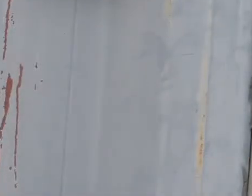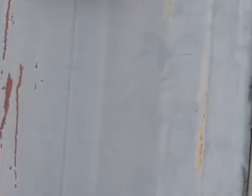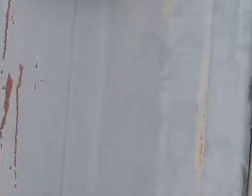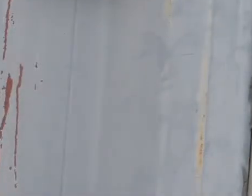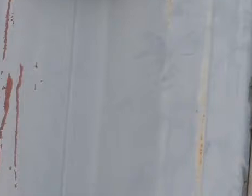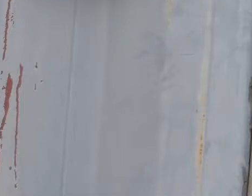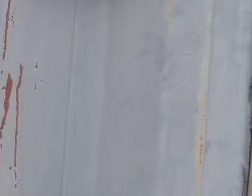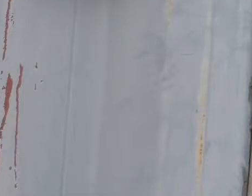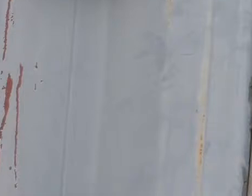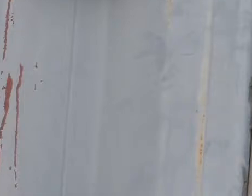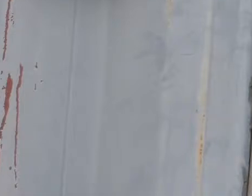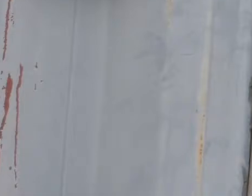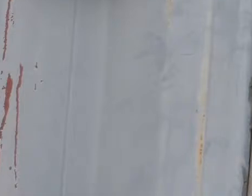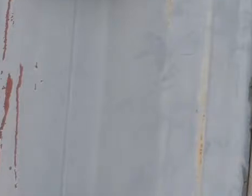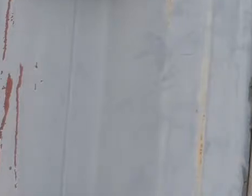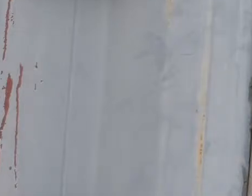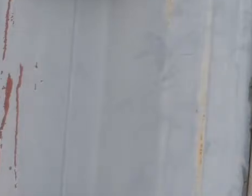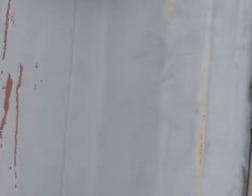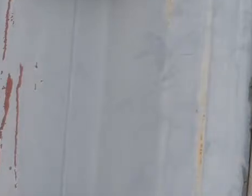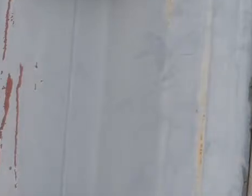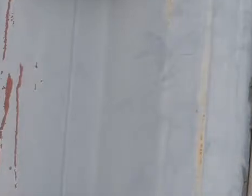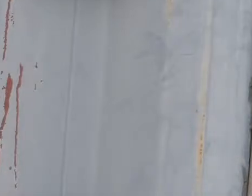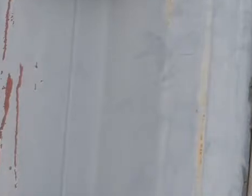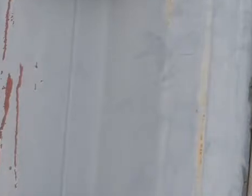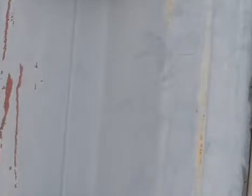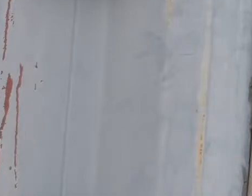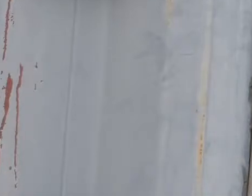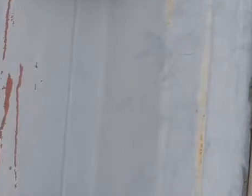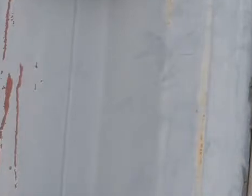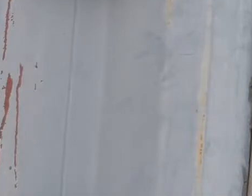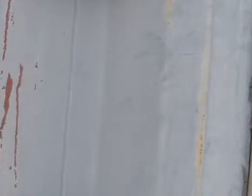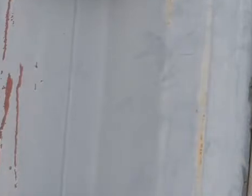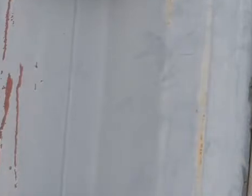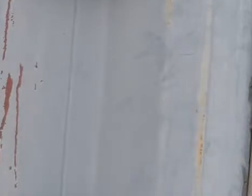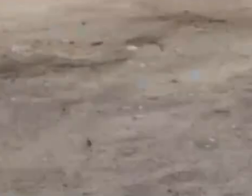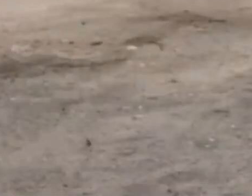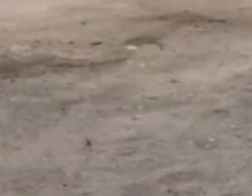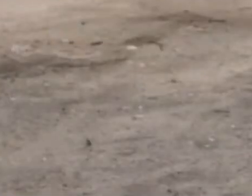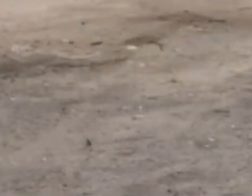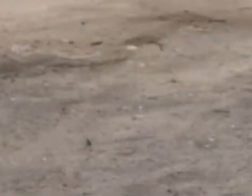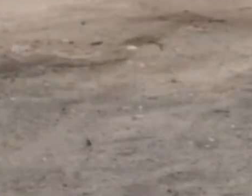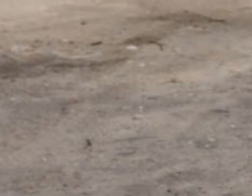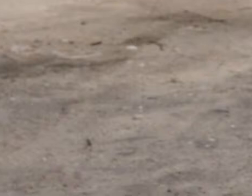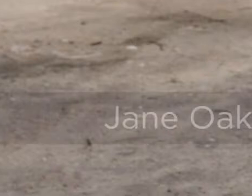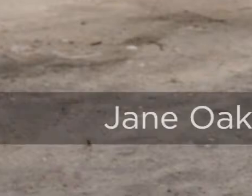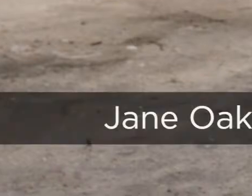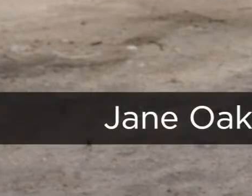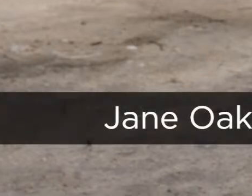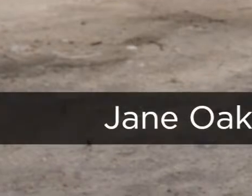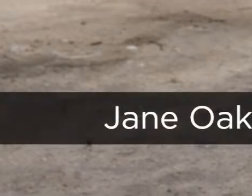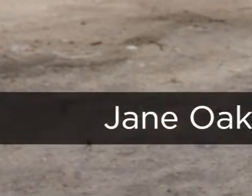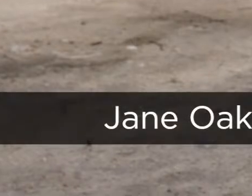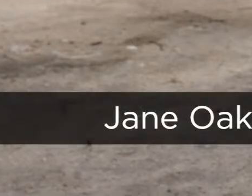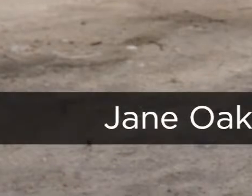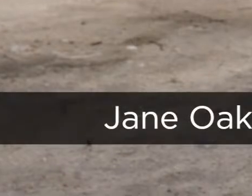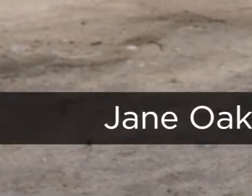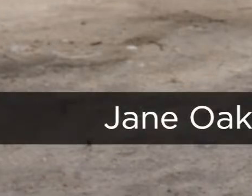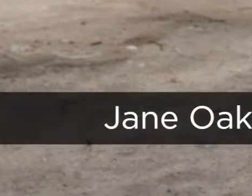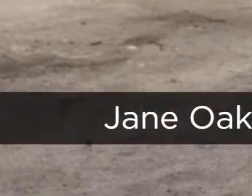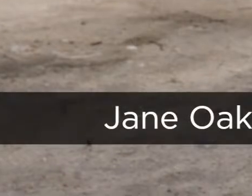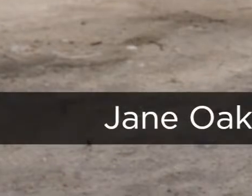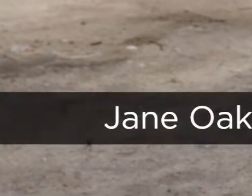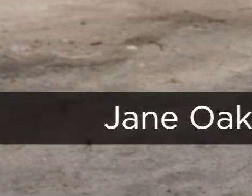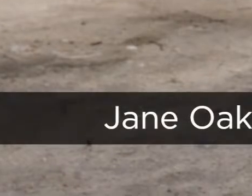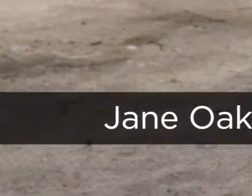to the toilet and things like that is quite difficult. When the bushfires first happened and we come back and decided that we wanted to live on the